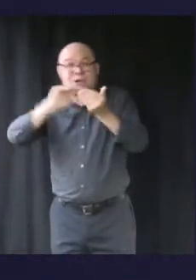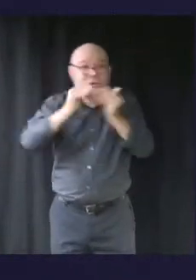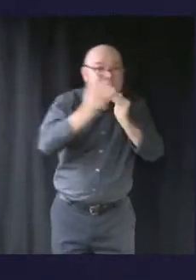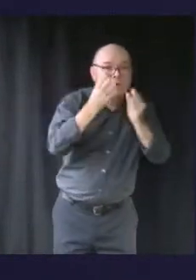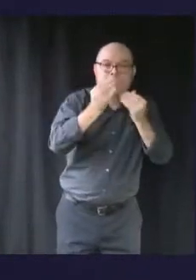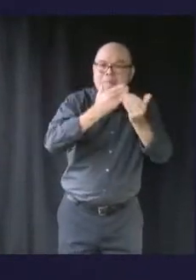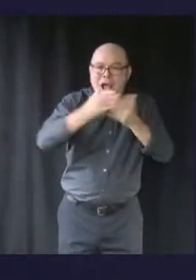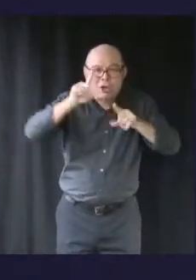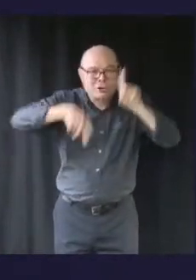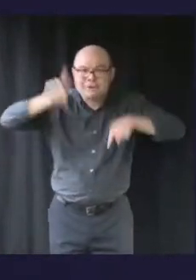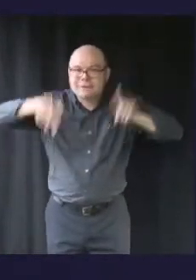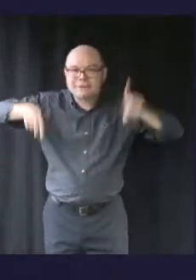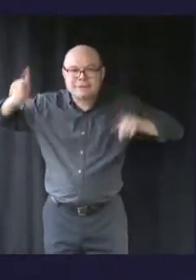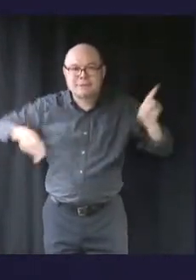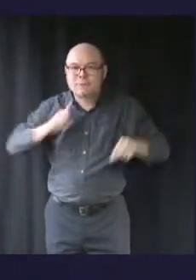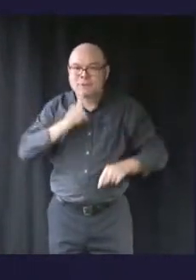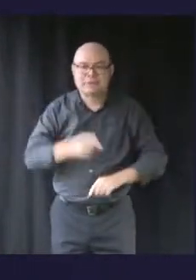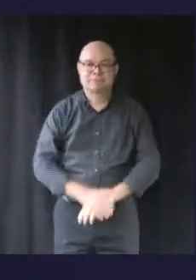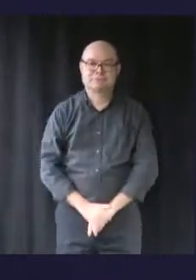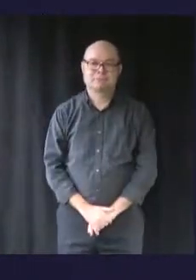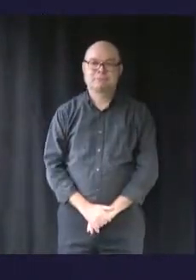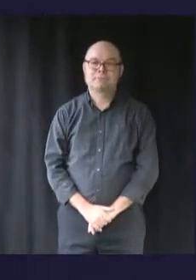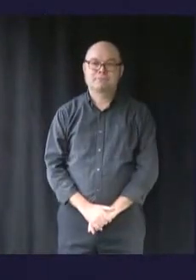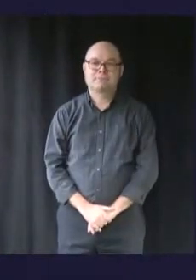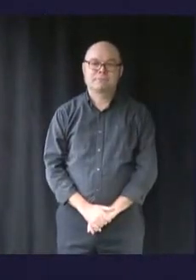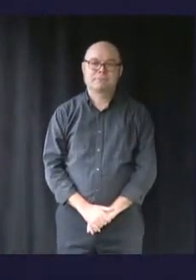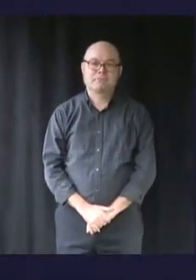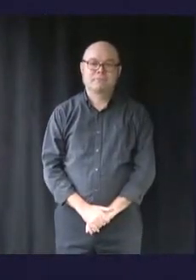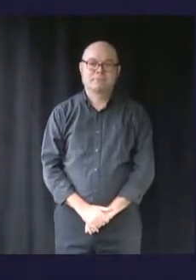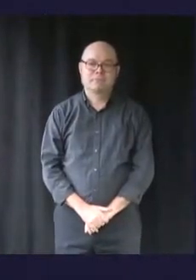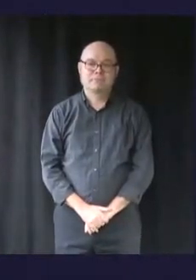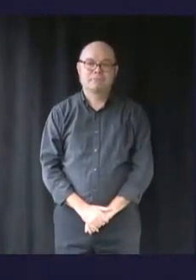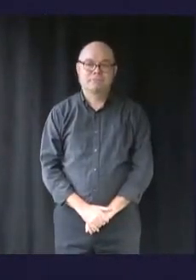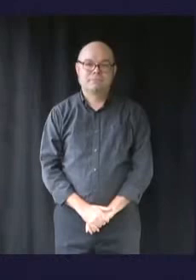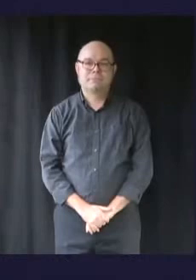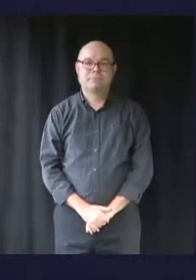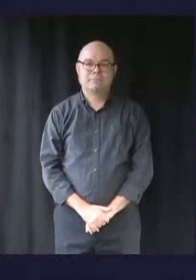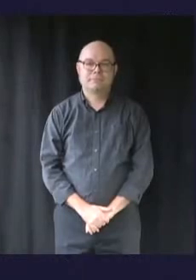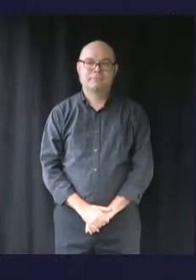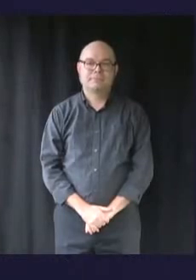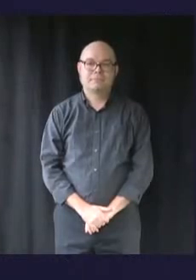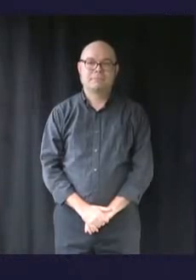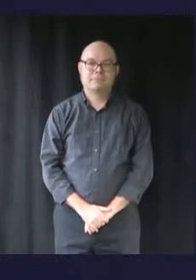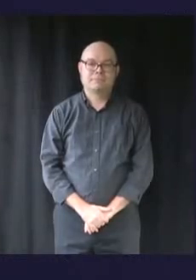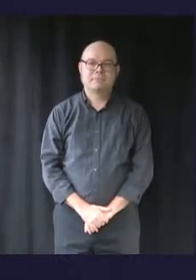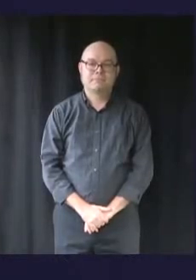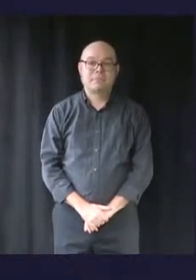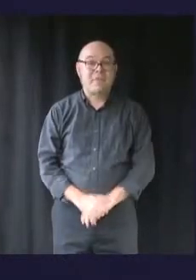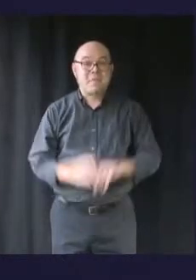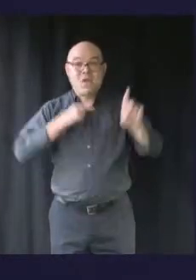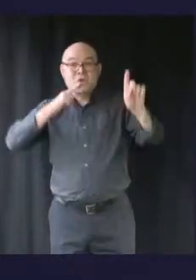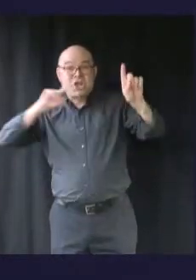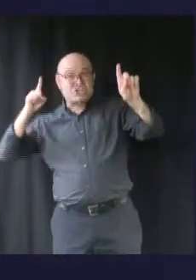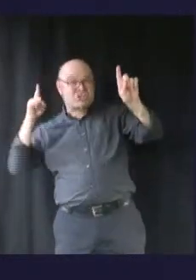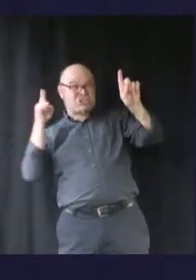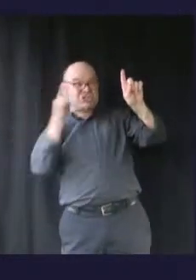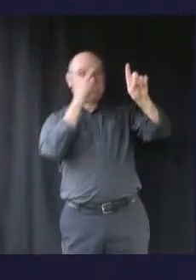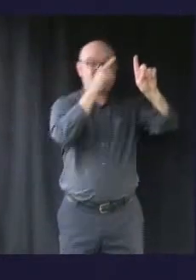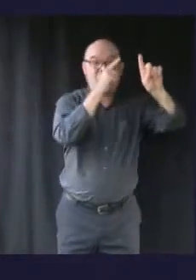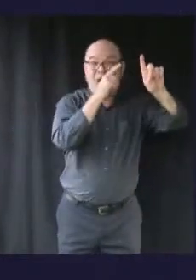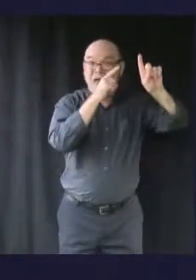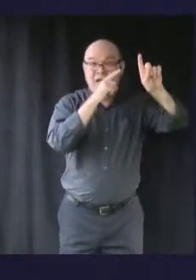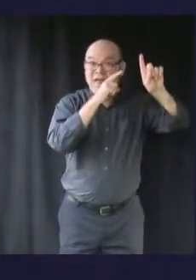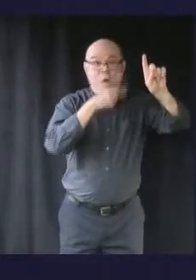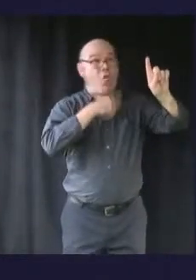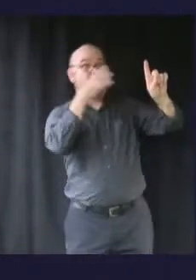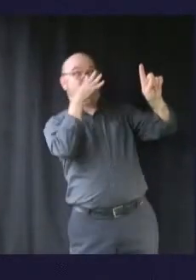We've never, as I said, fully lived up to that animating American ideal, but we've never turned our backs on it. In all the years since our